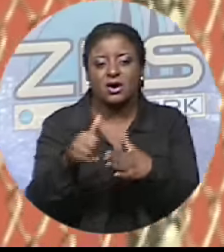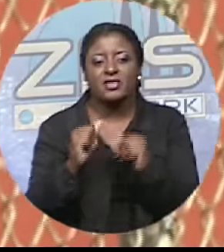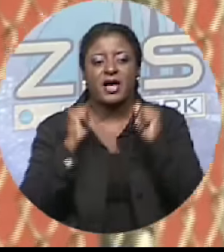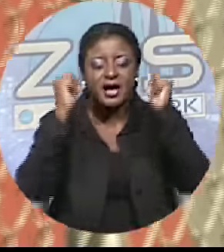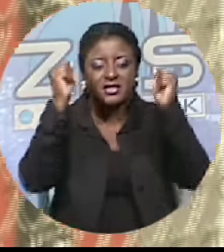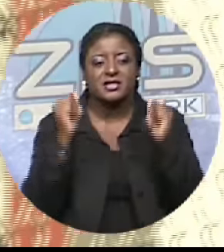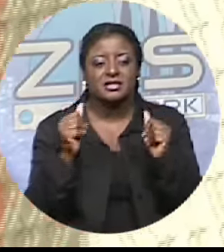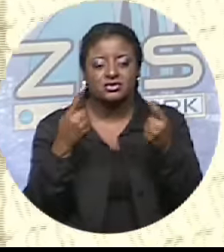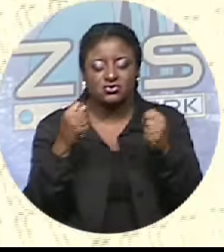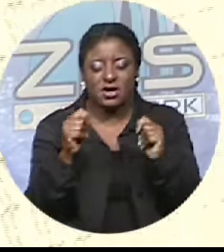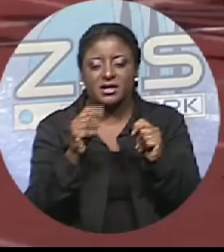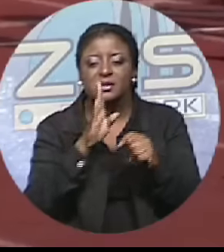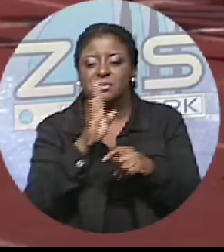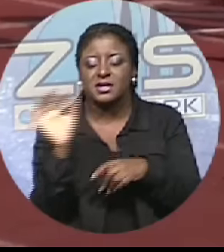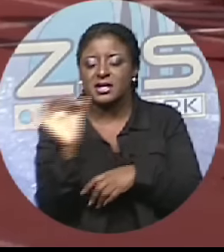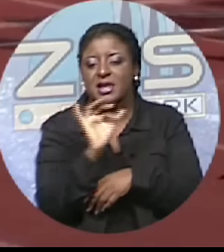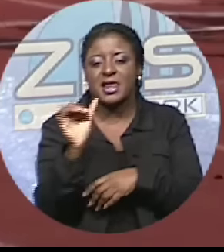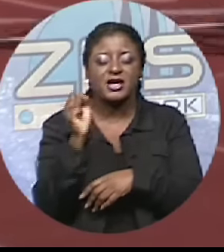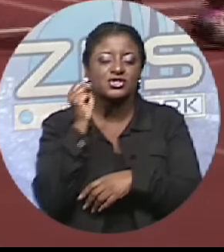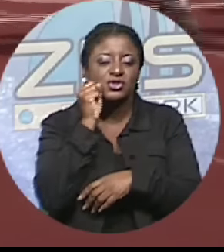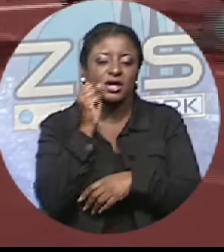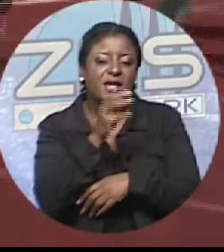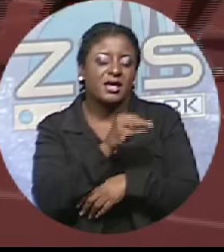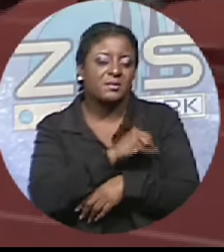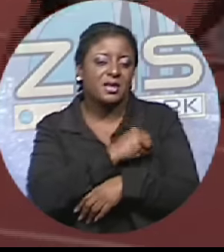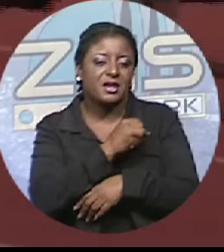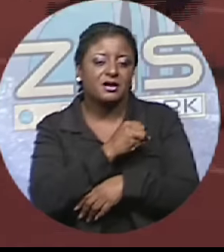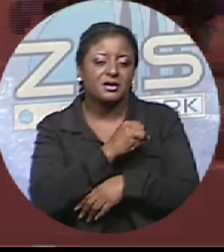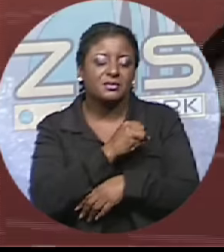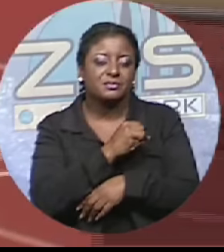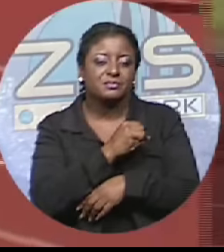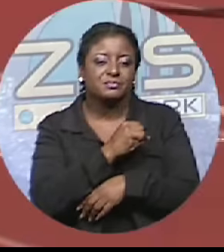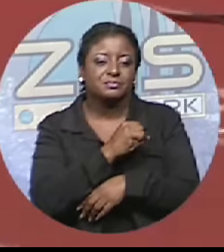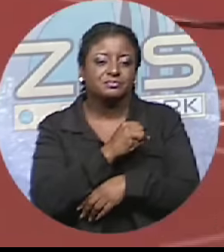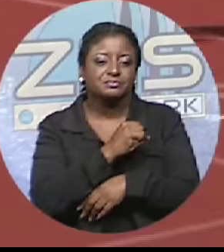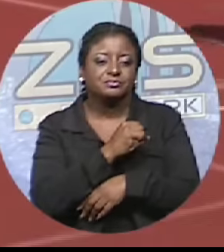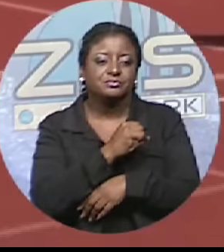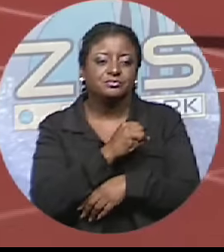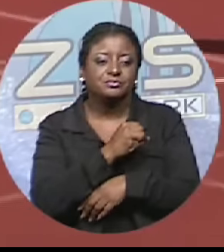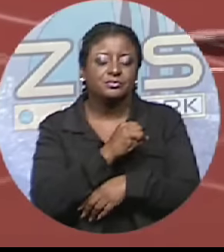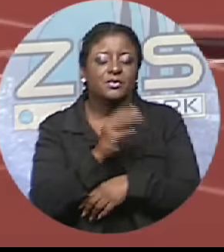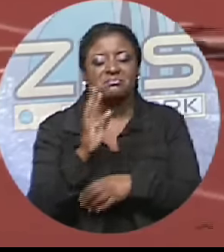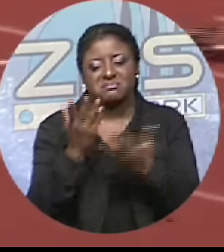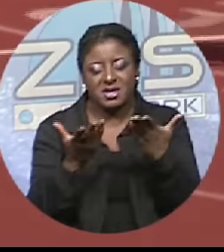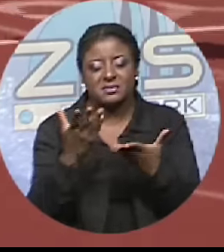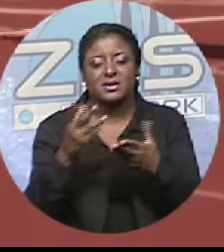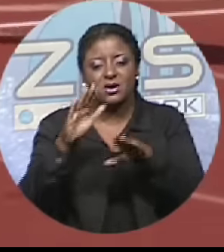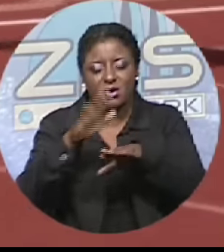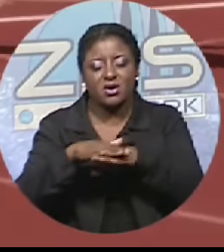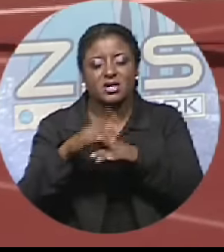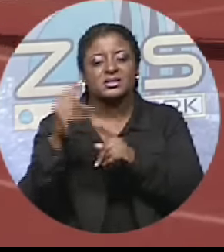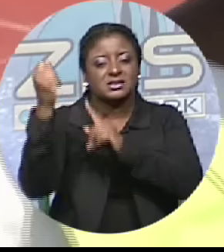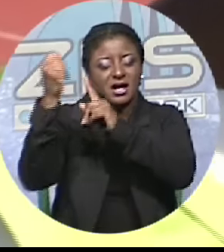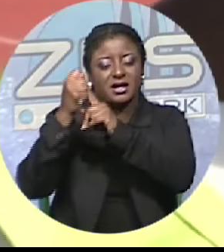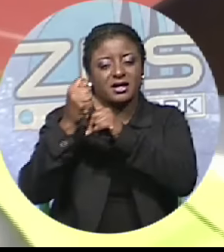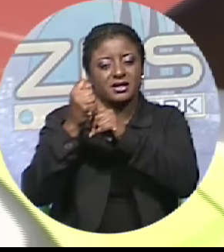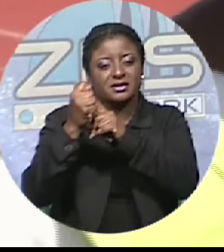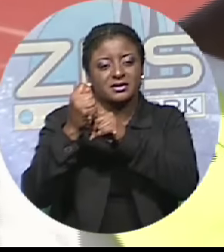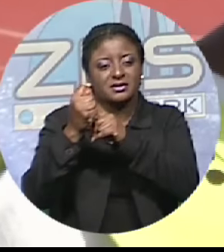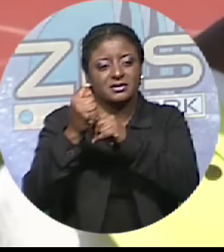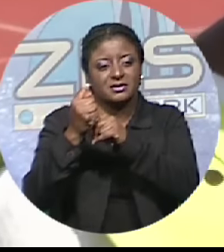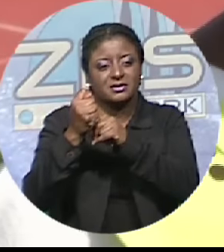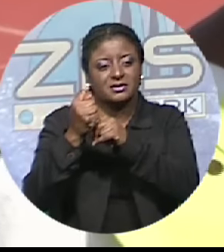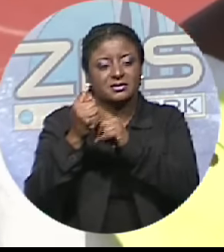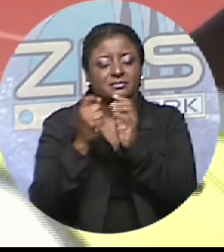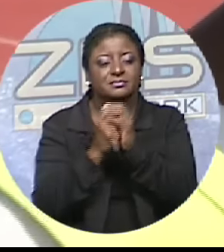trying to be like Shawnee Miller. And judging from yesterday, we just might be on target. I was watching you